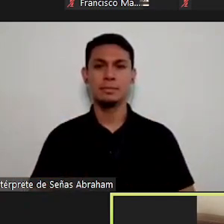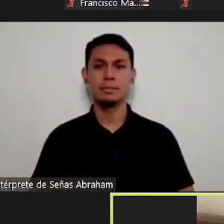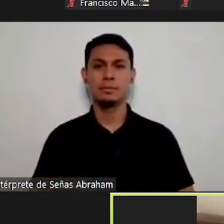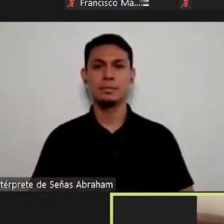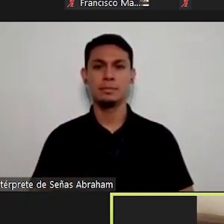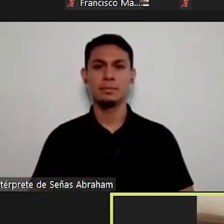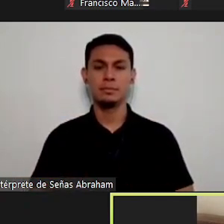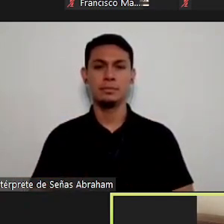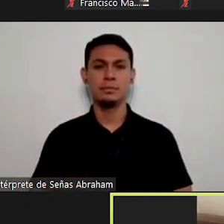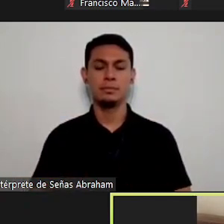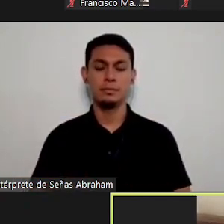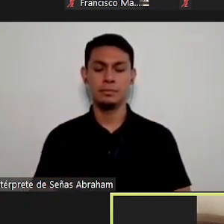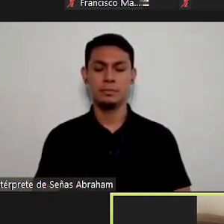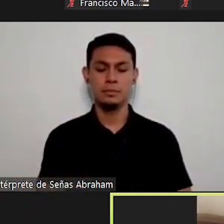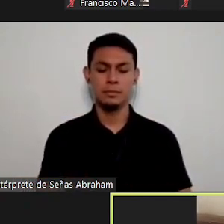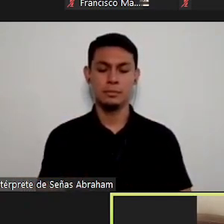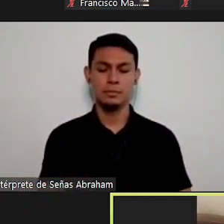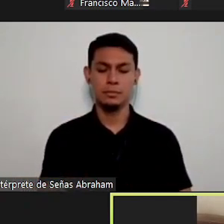you very much